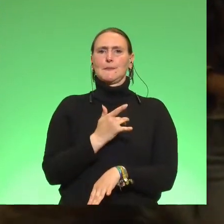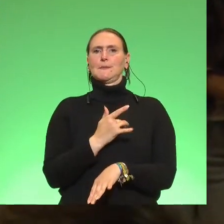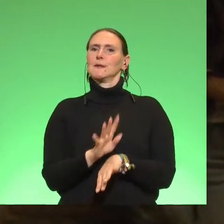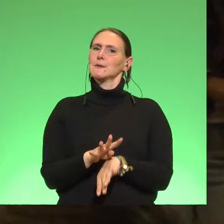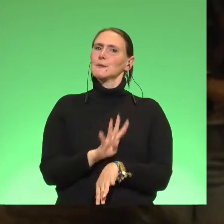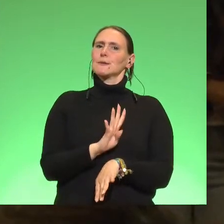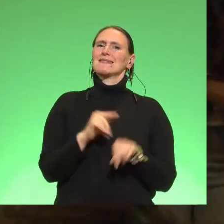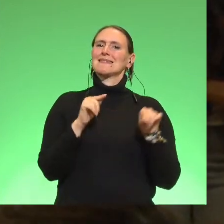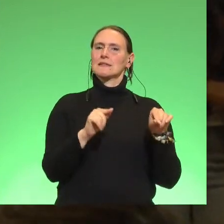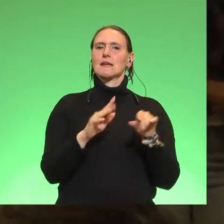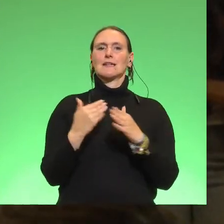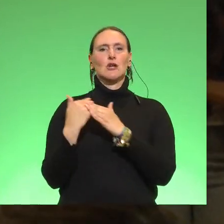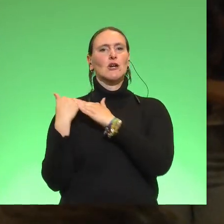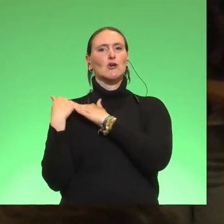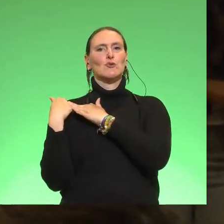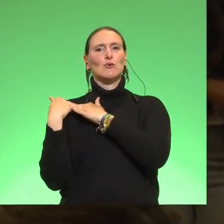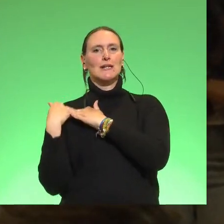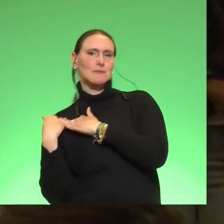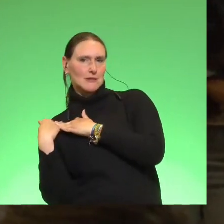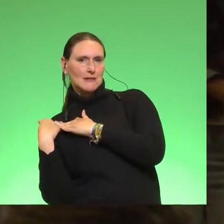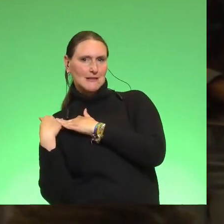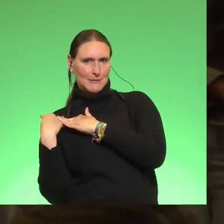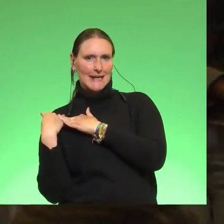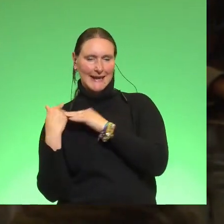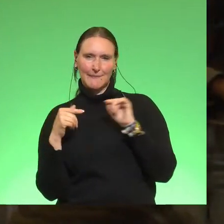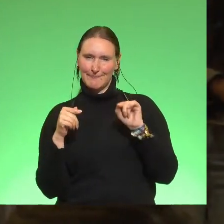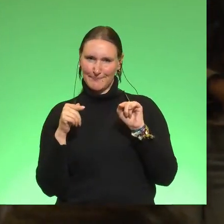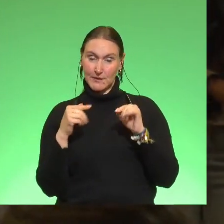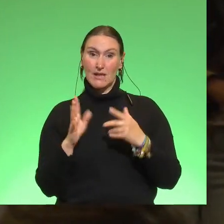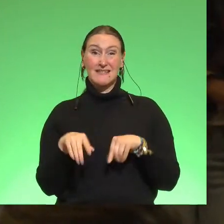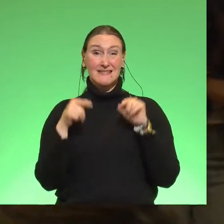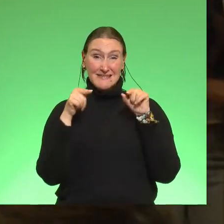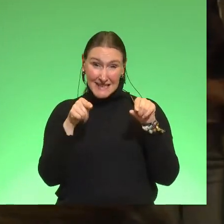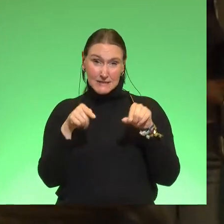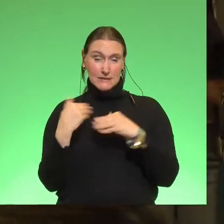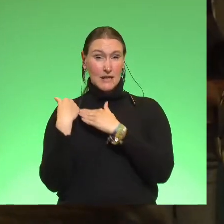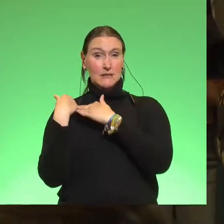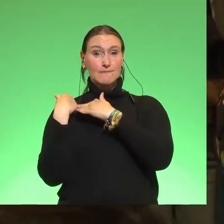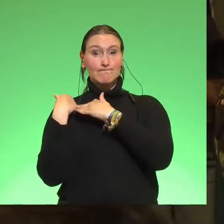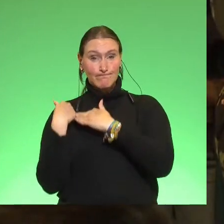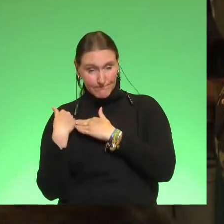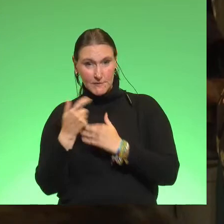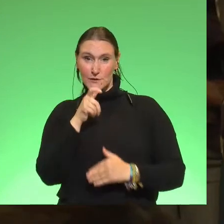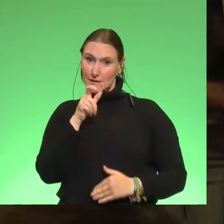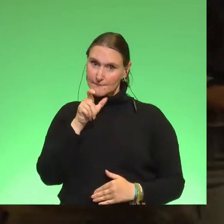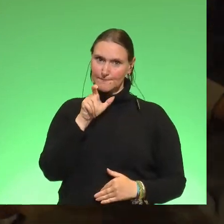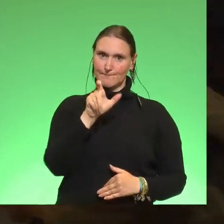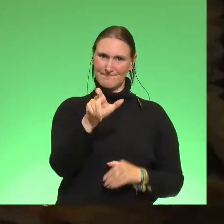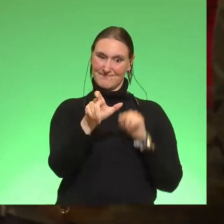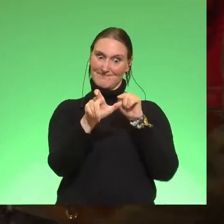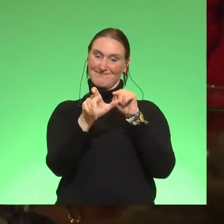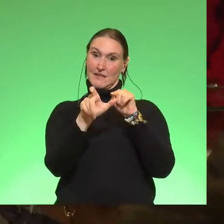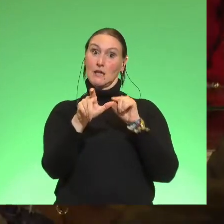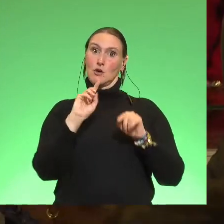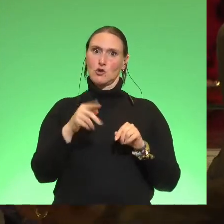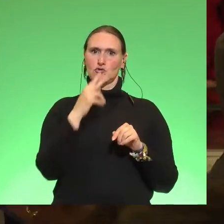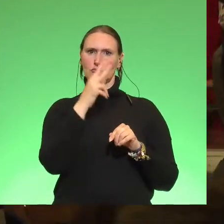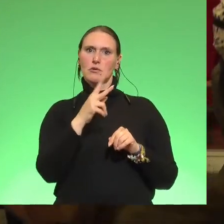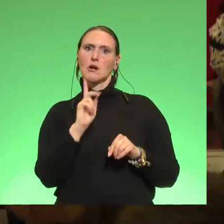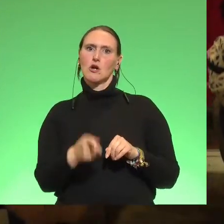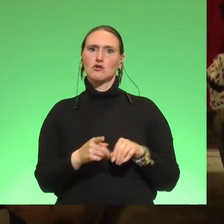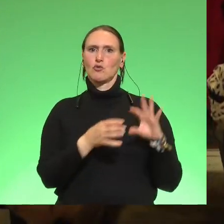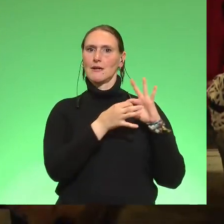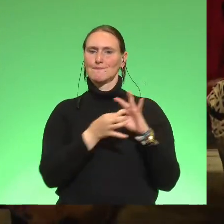responsibility, and that we kind of have to rethink responsibility to maybe break it free from the construct of